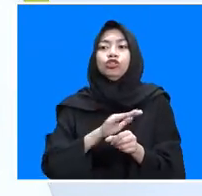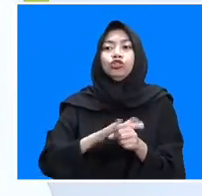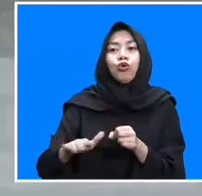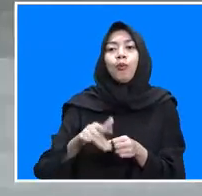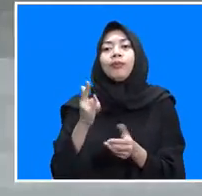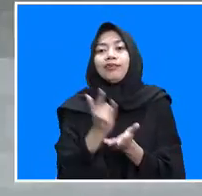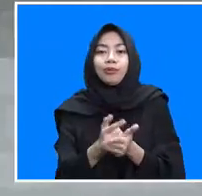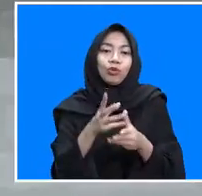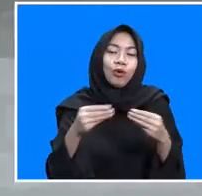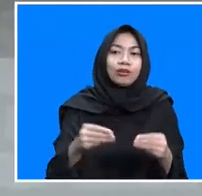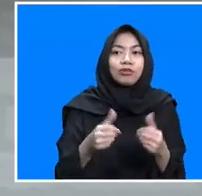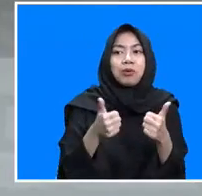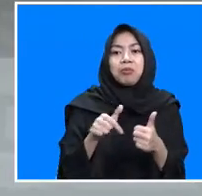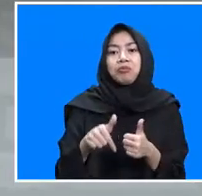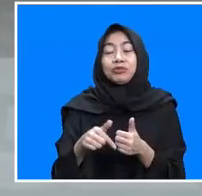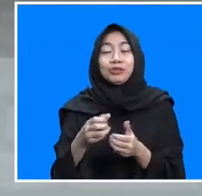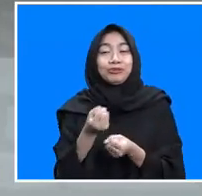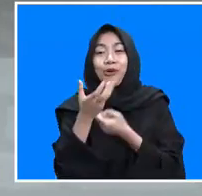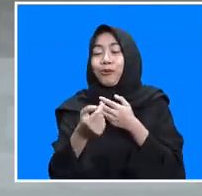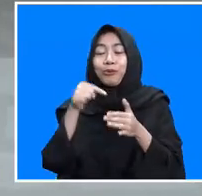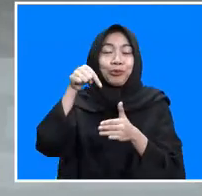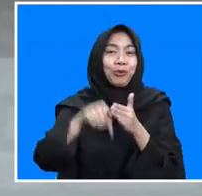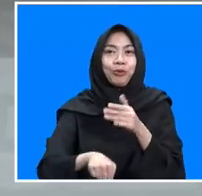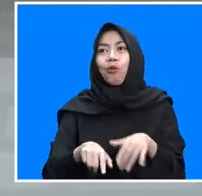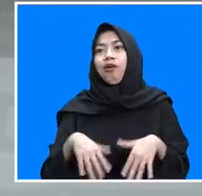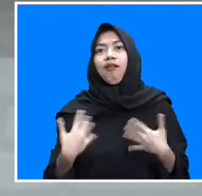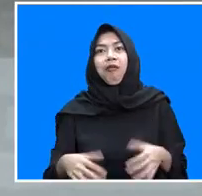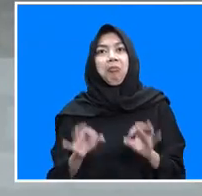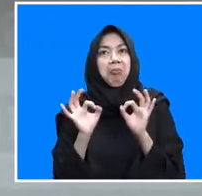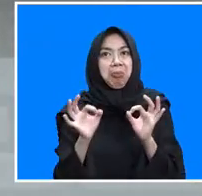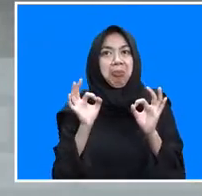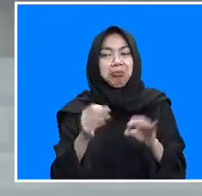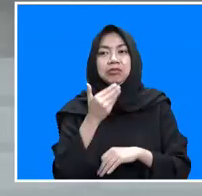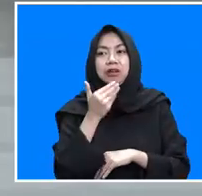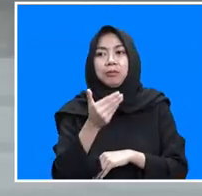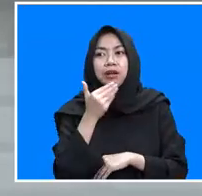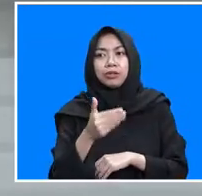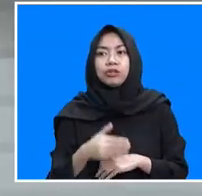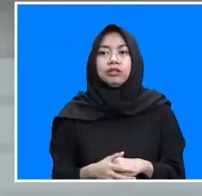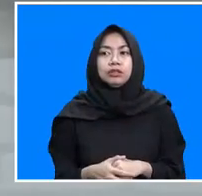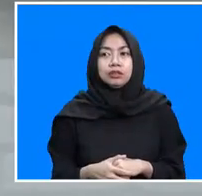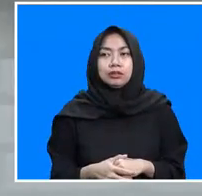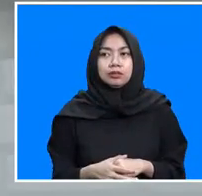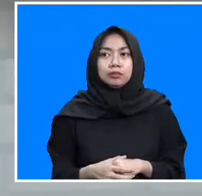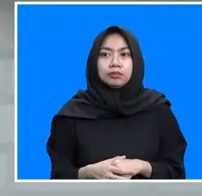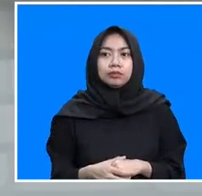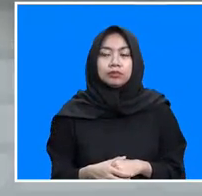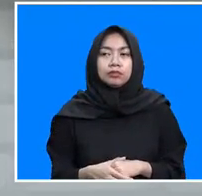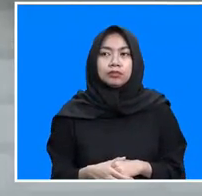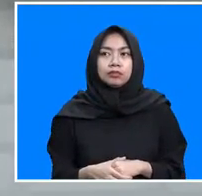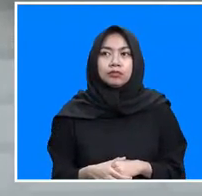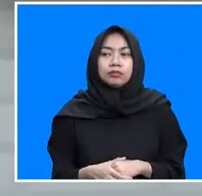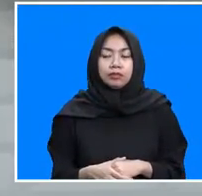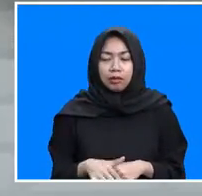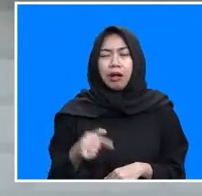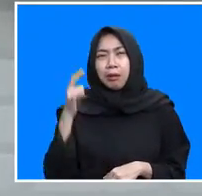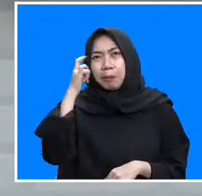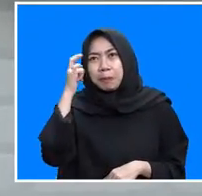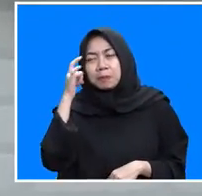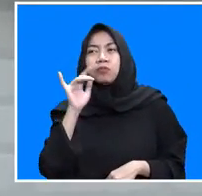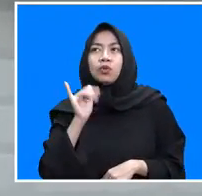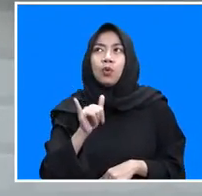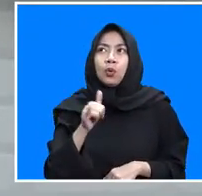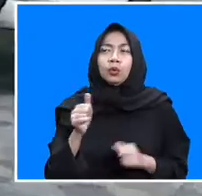Wow, very comprehensive. Thank you so much, Mr. Han. I think it's very interesting. You mentioned about